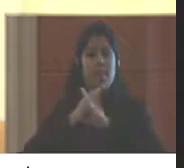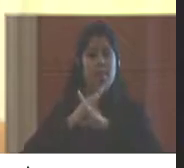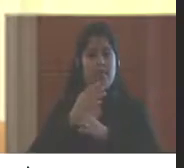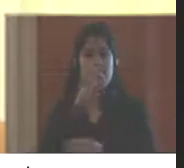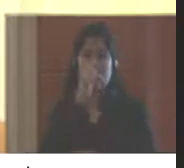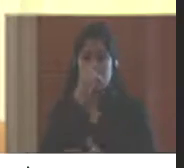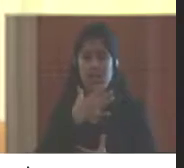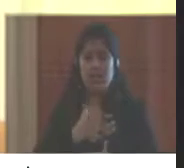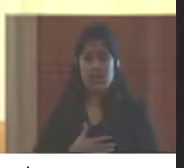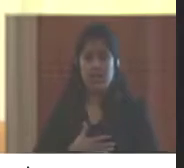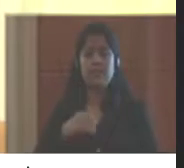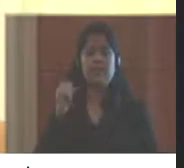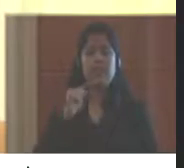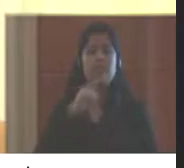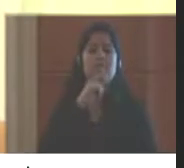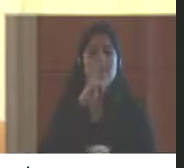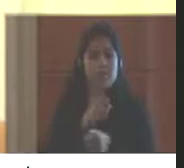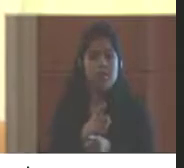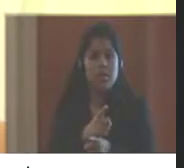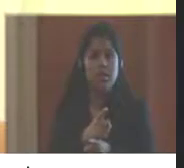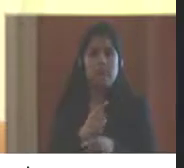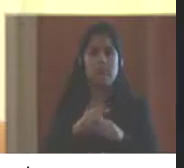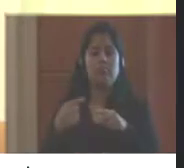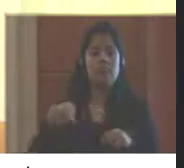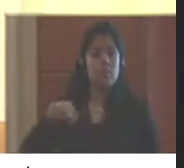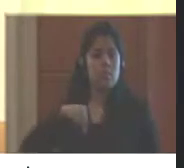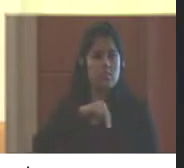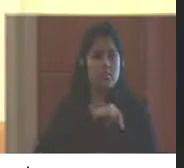of the civil defense collapsed. That's true.